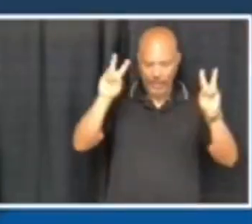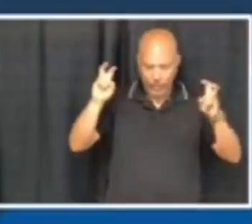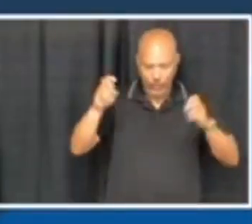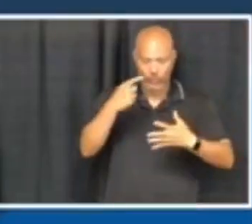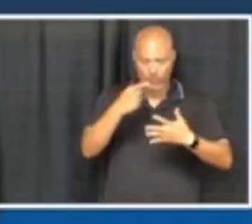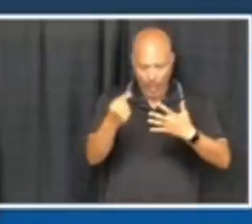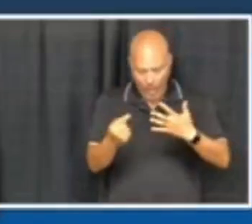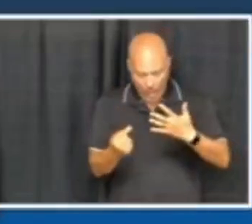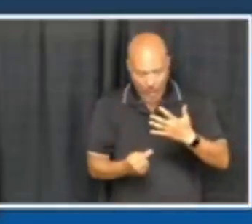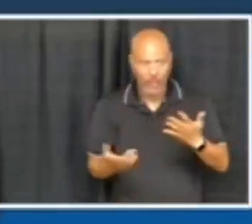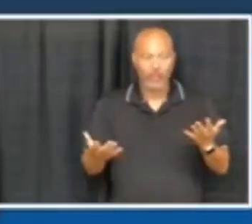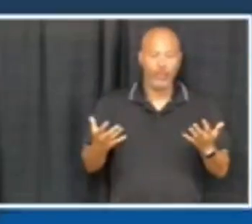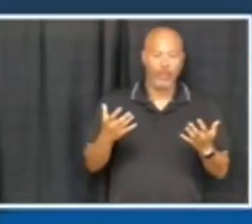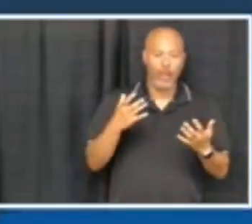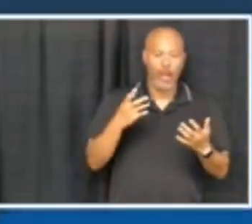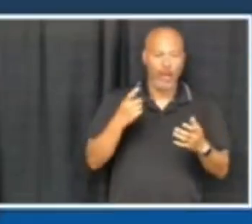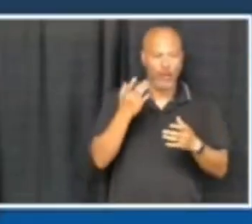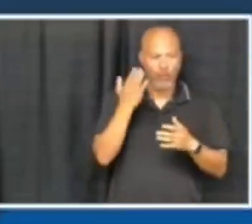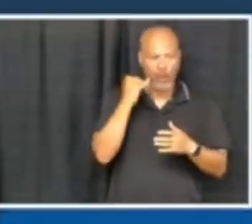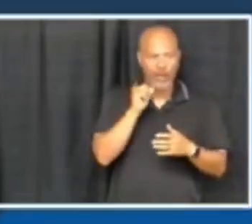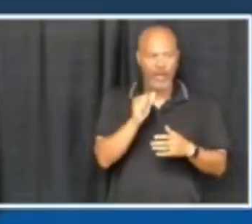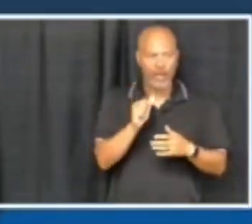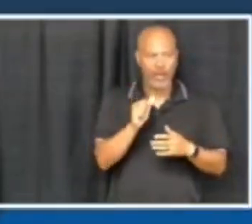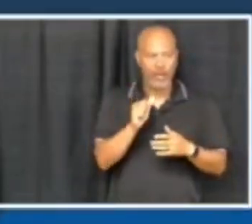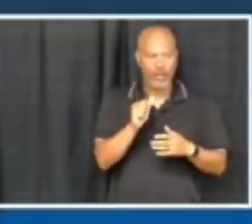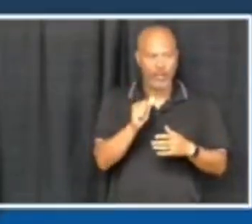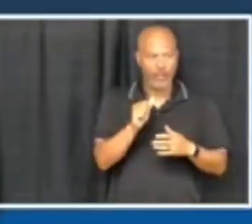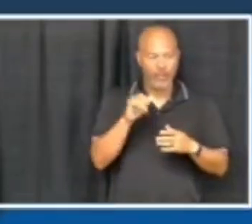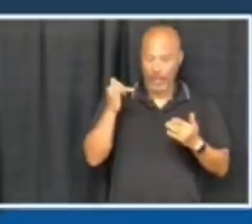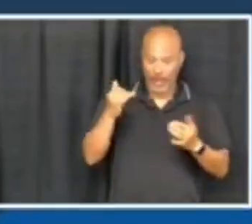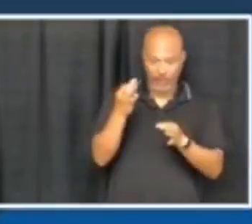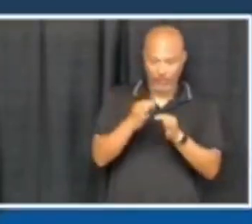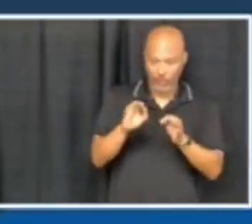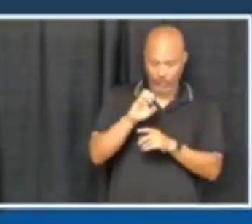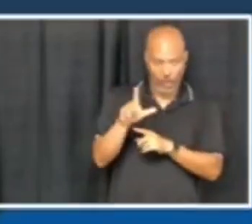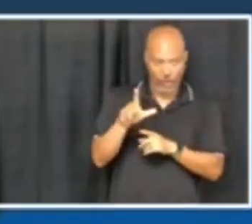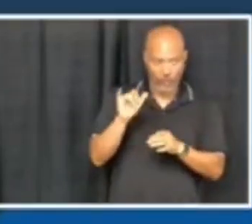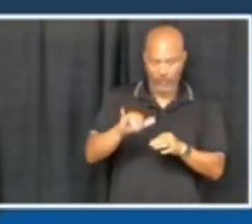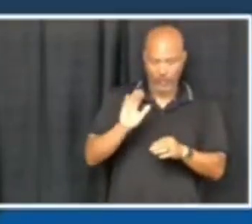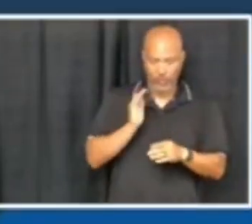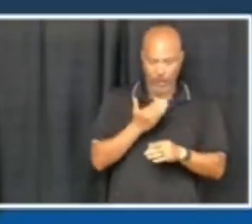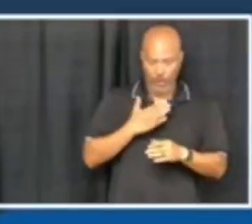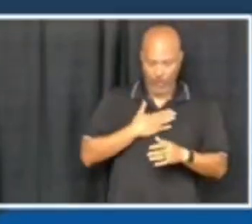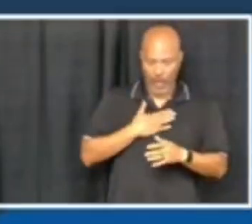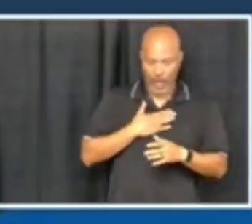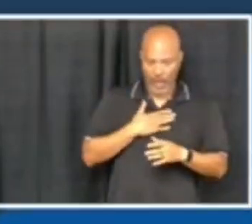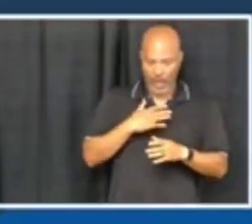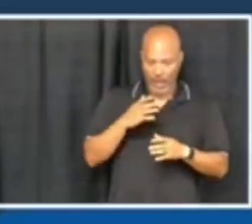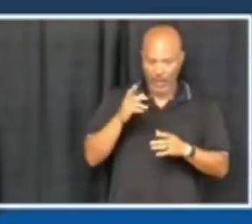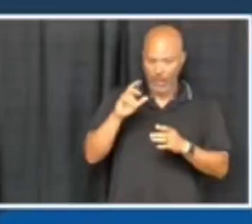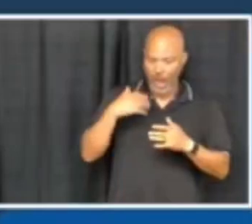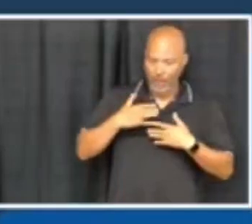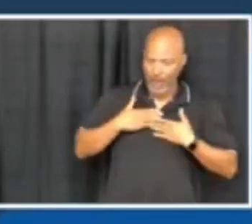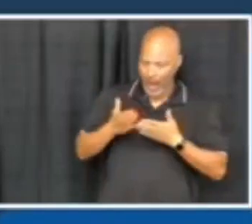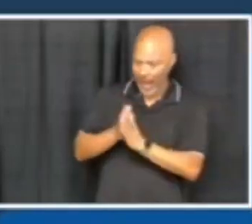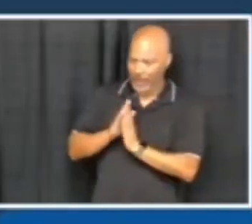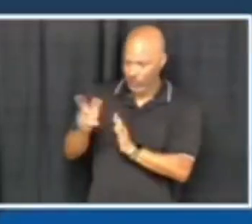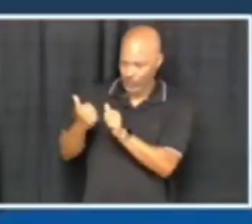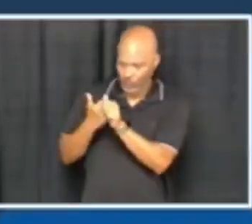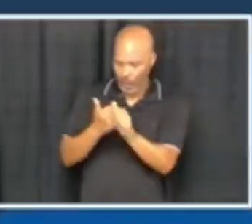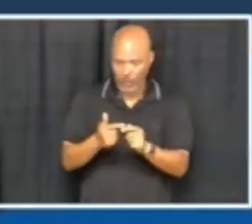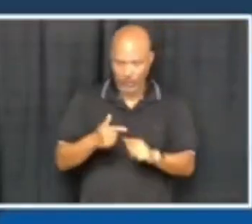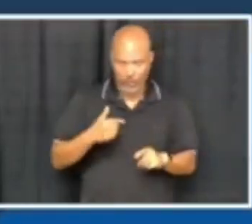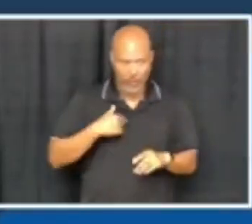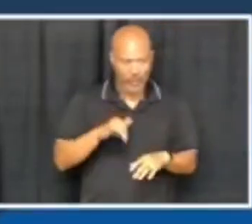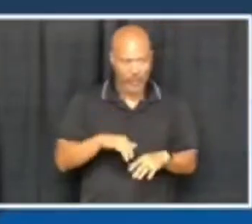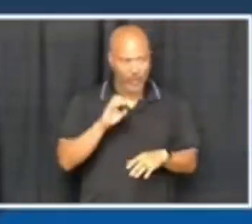and like, why don't you go? And this is to Clarksville, and this is part of my journey as well. And I'm asking you to come along with me on